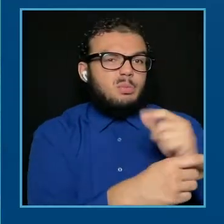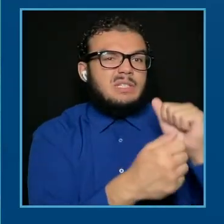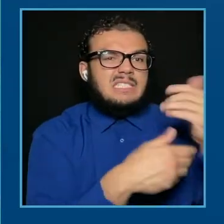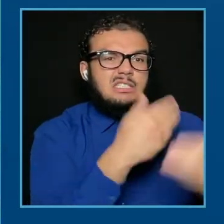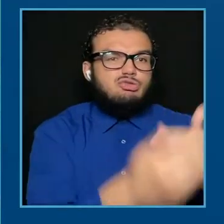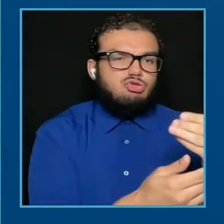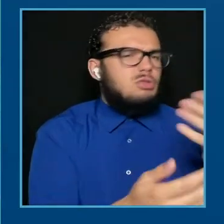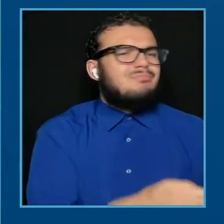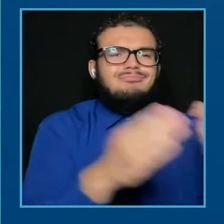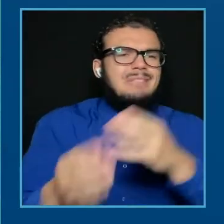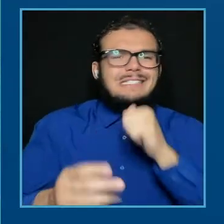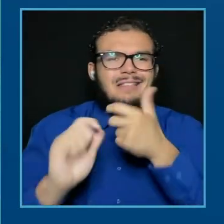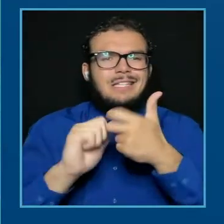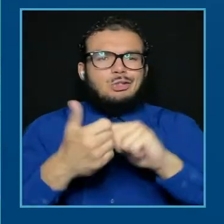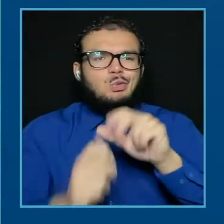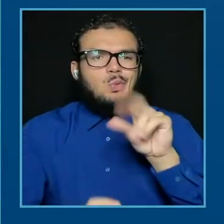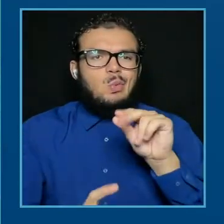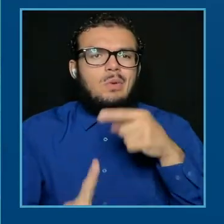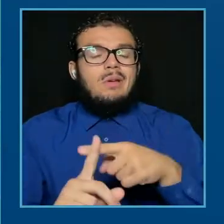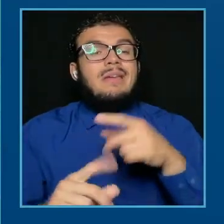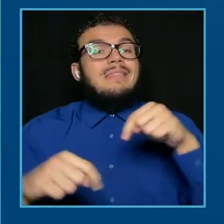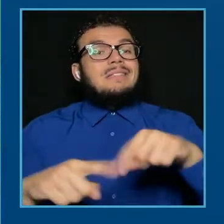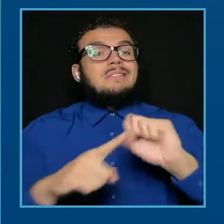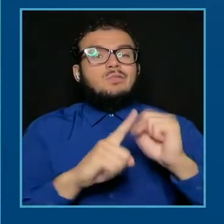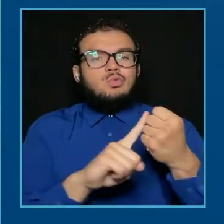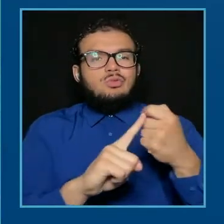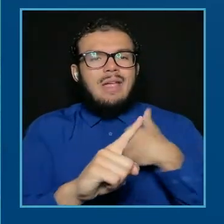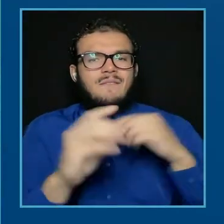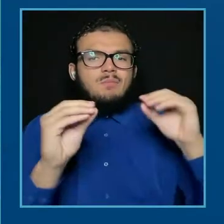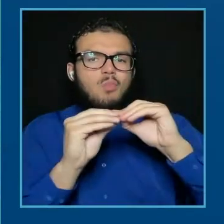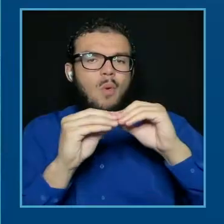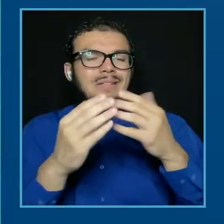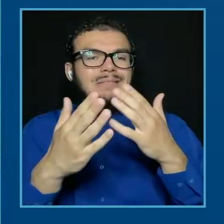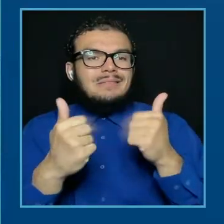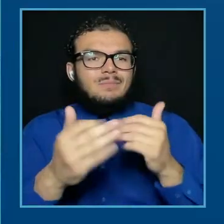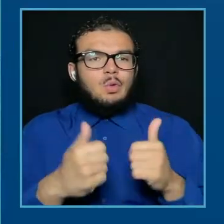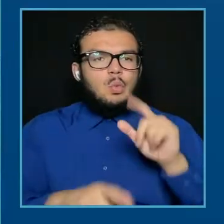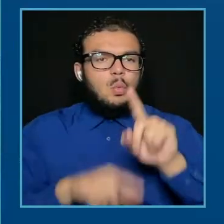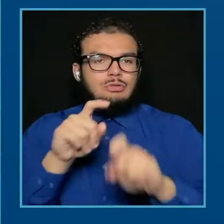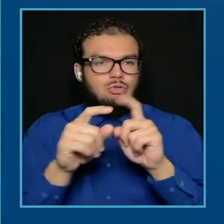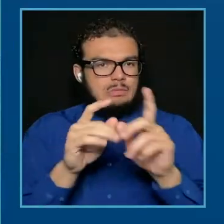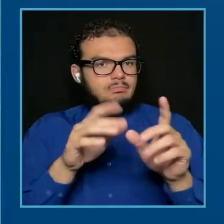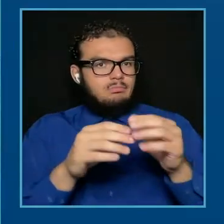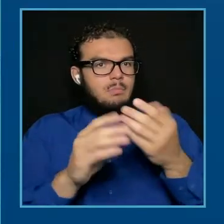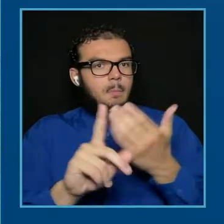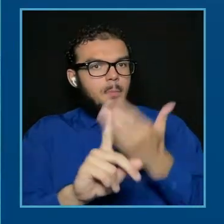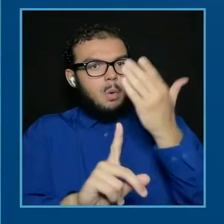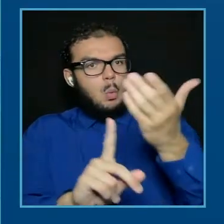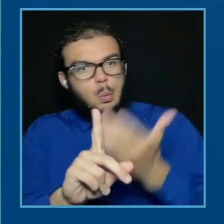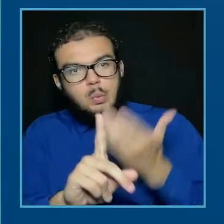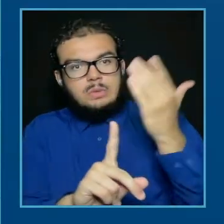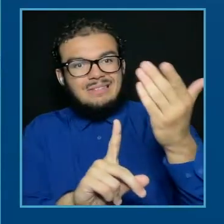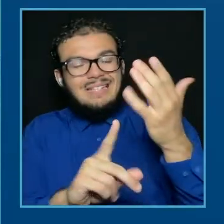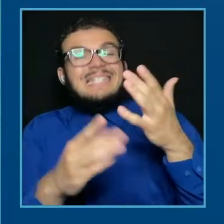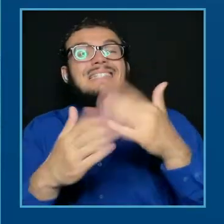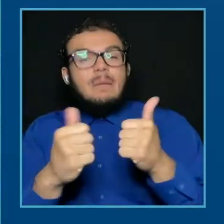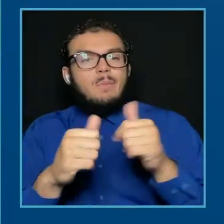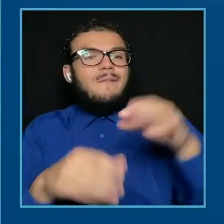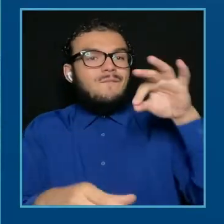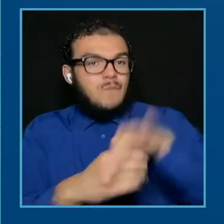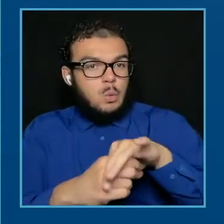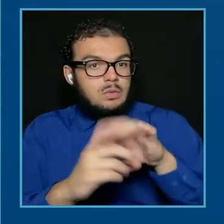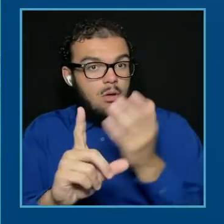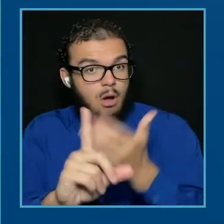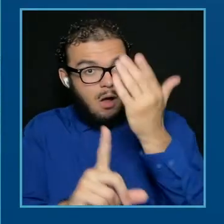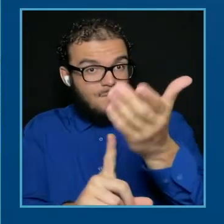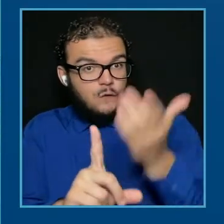issue here. In this case, you had separate questions being posed, separate votes being offered, and all of